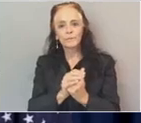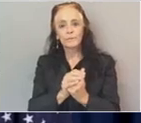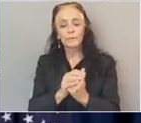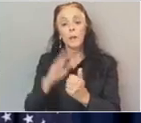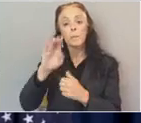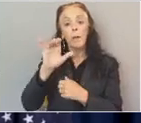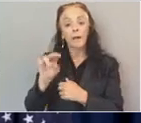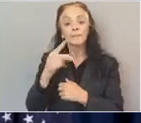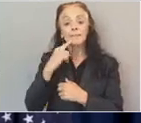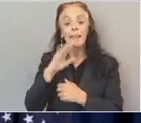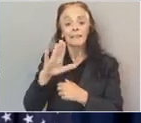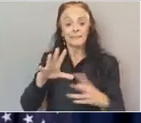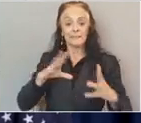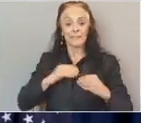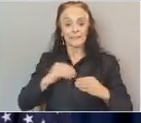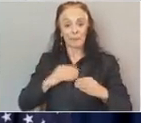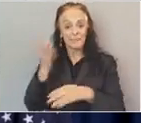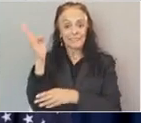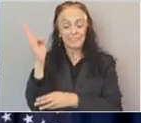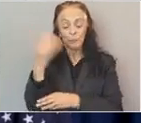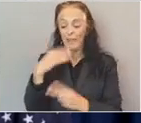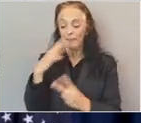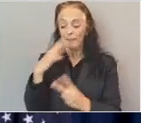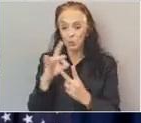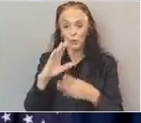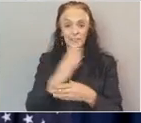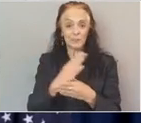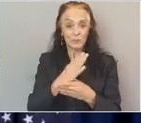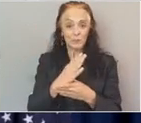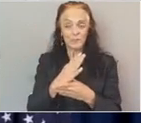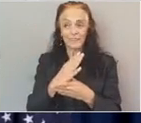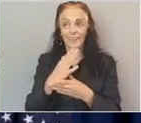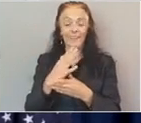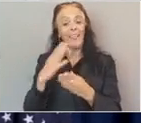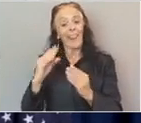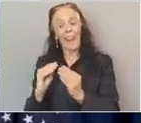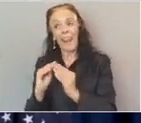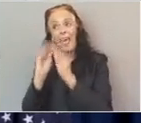choice between the light and the dark.